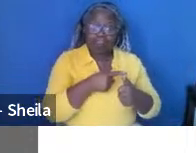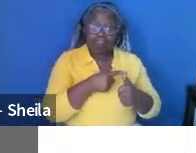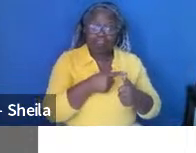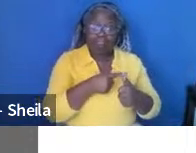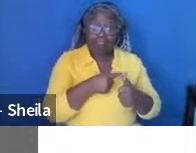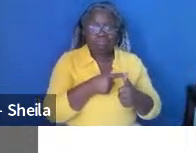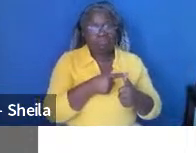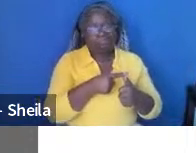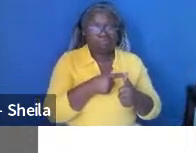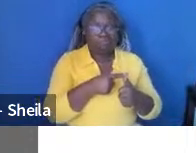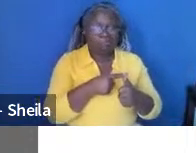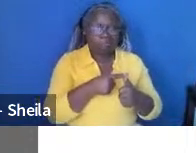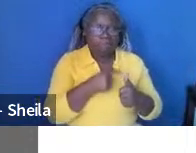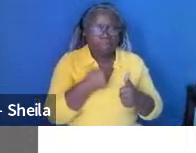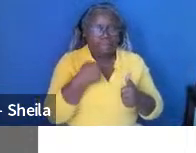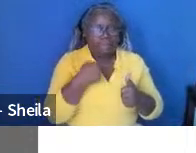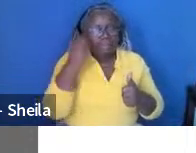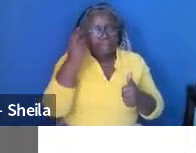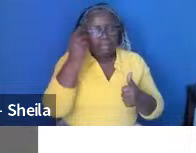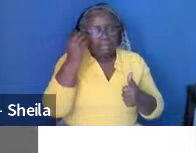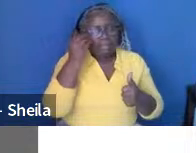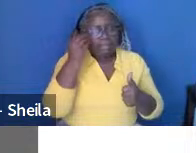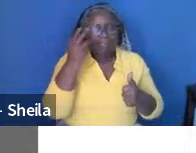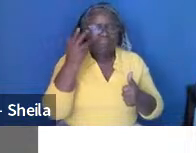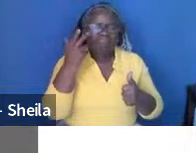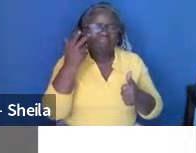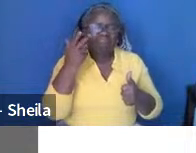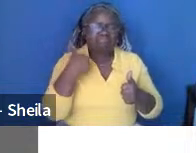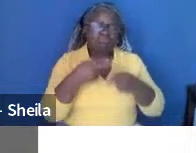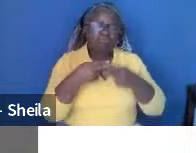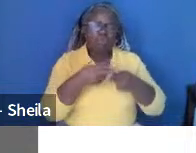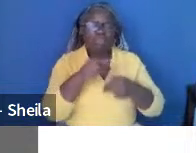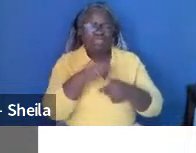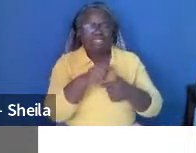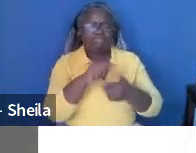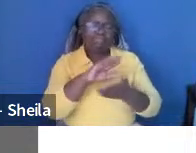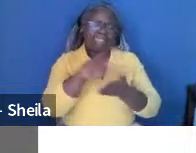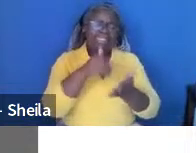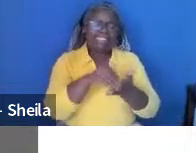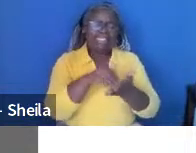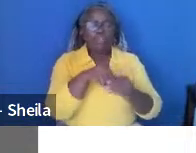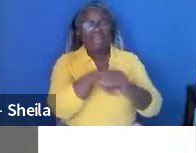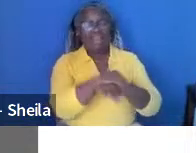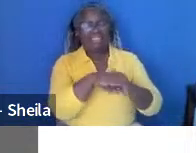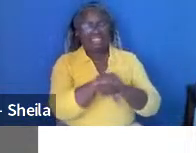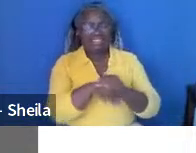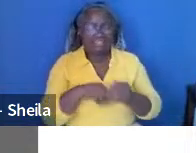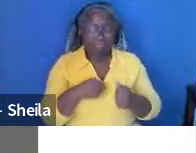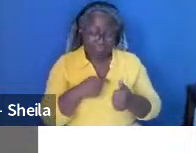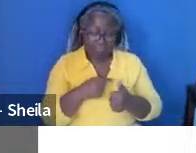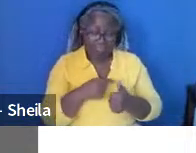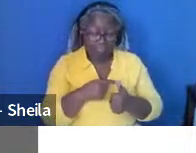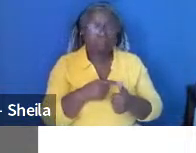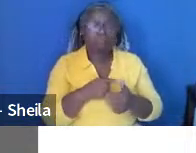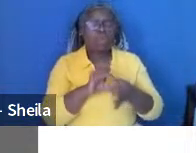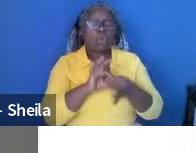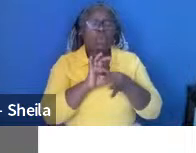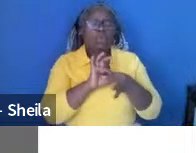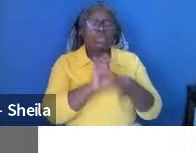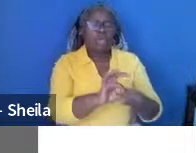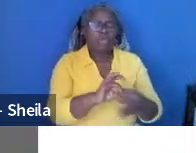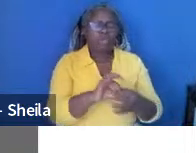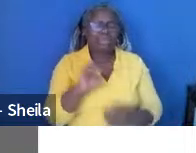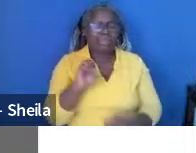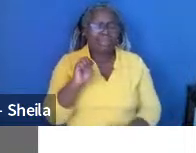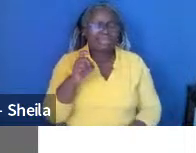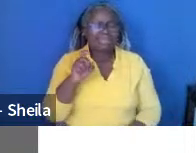of the universe for accessibility in our buildings. It's all about the exam chair.